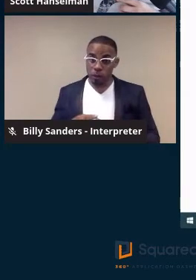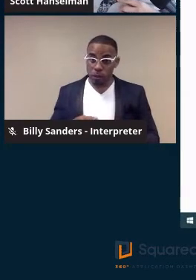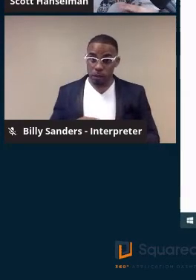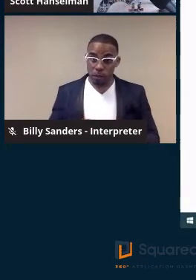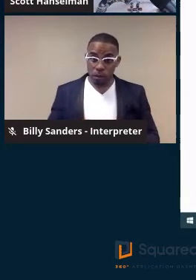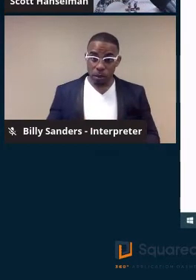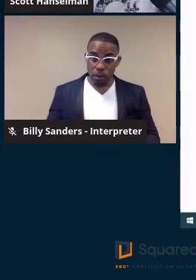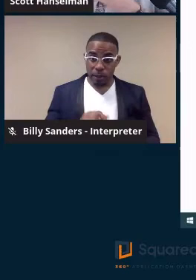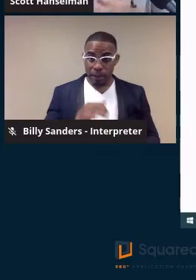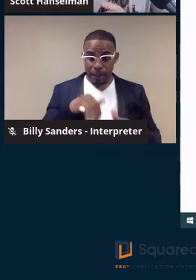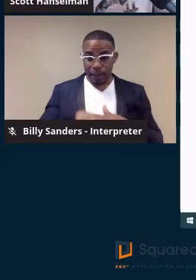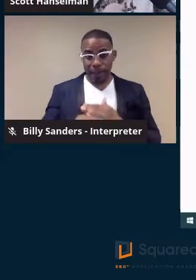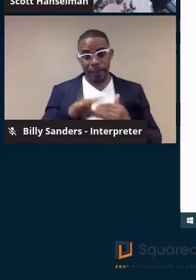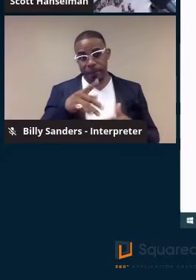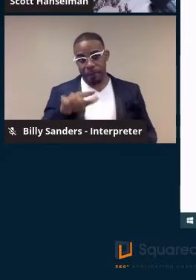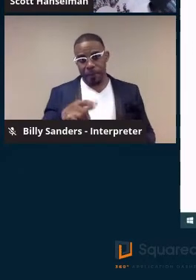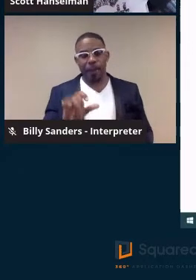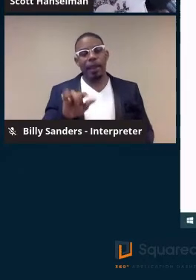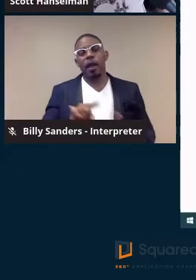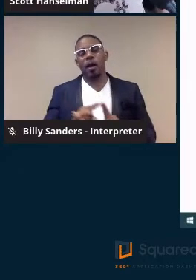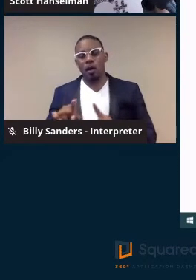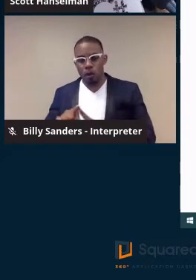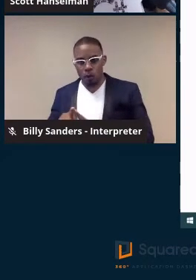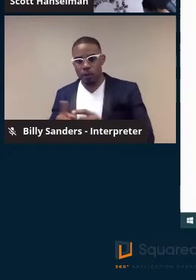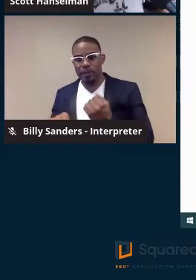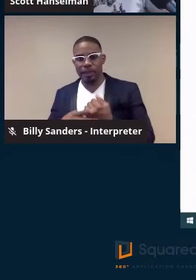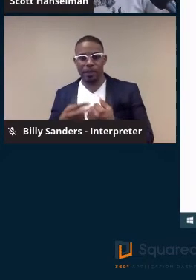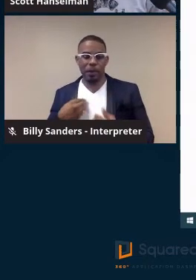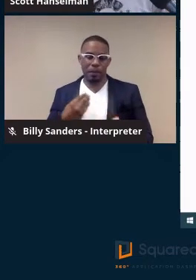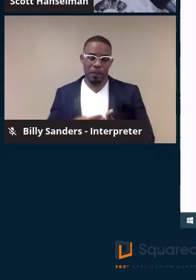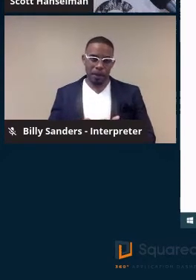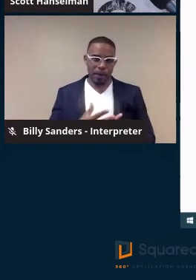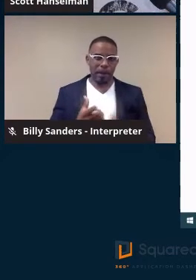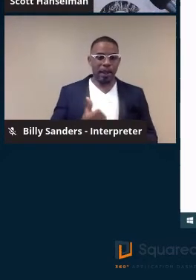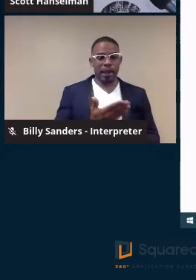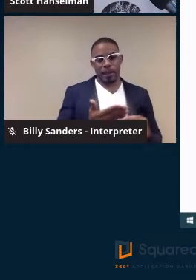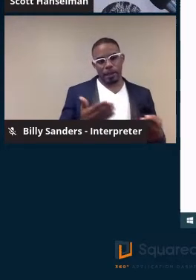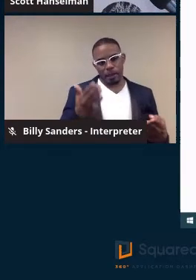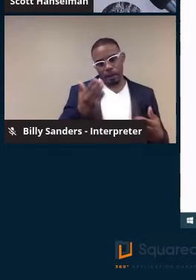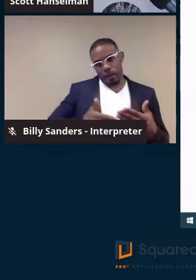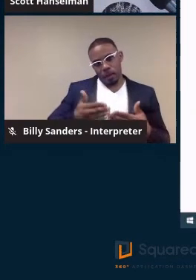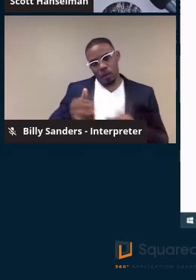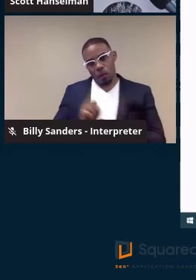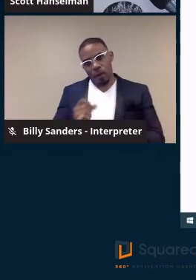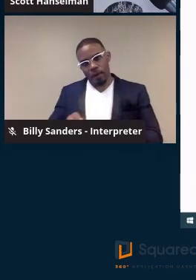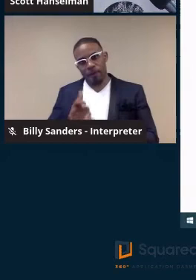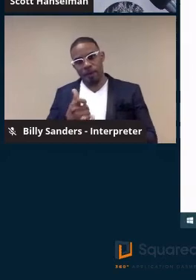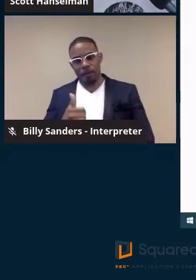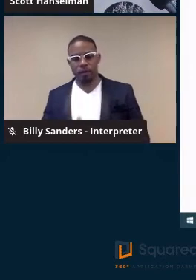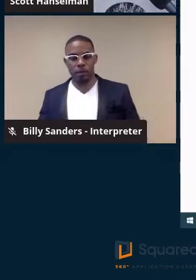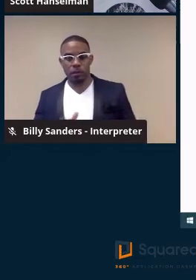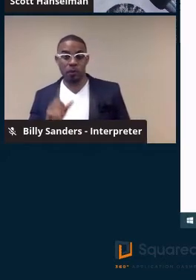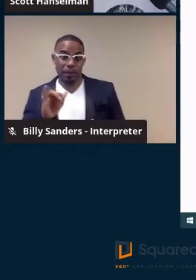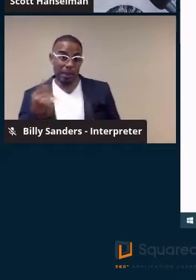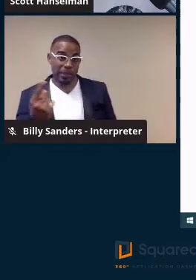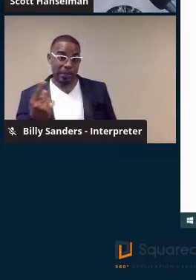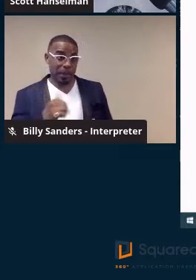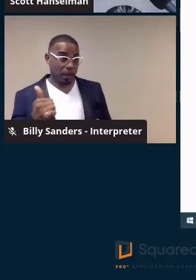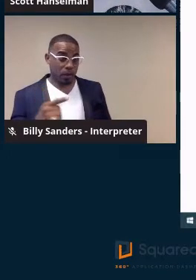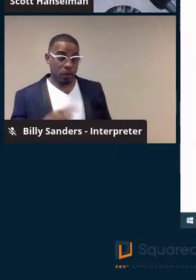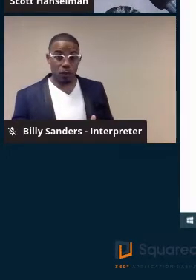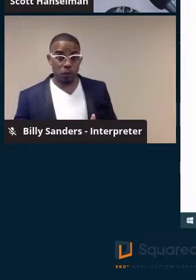they enter the page. That also saved me money and got things working a lot faster. So that's something else